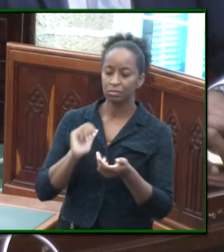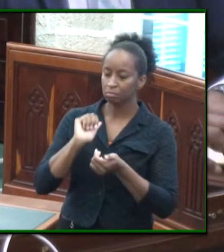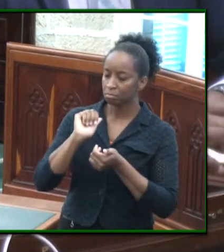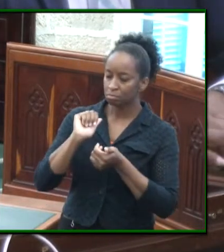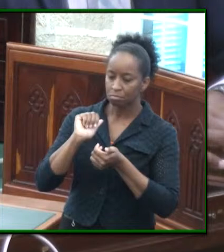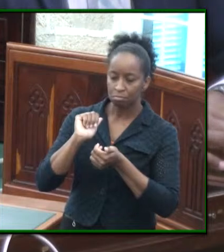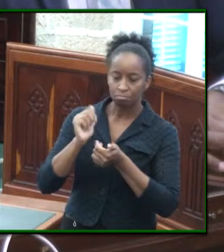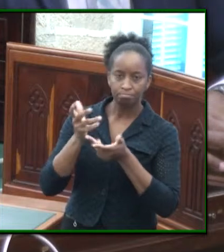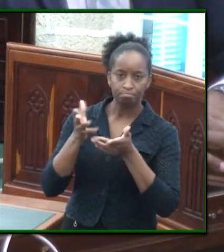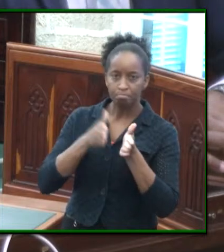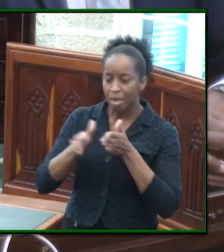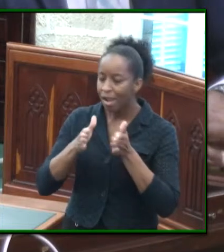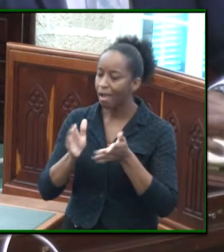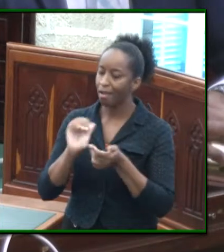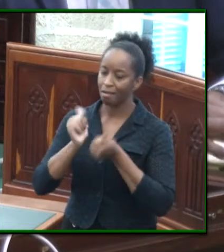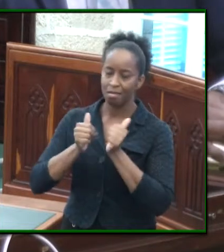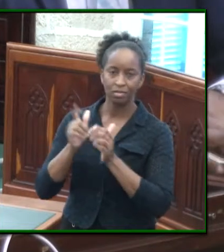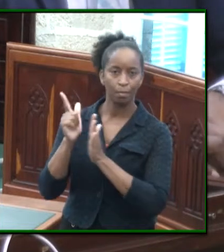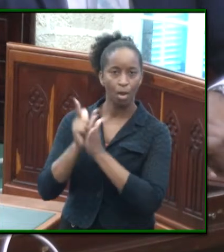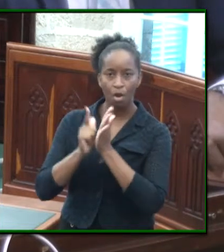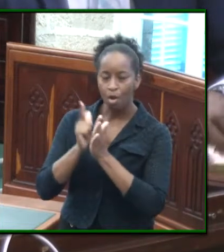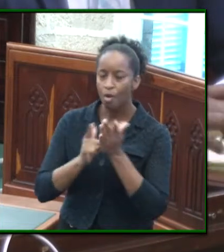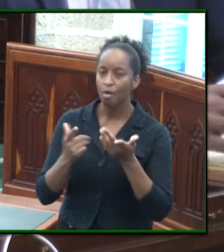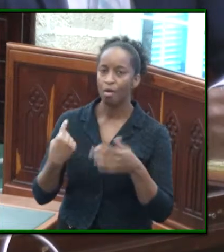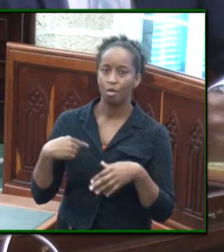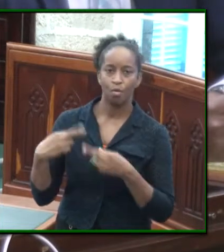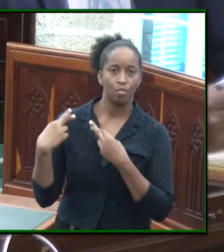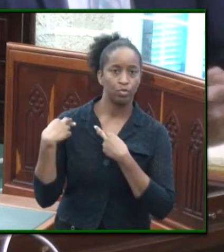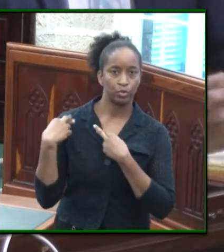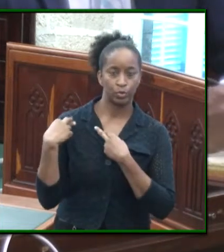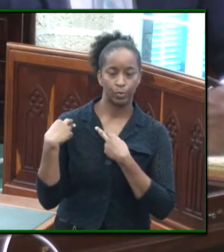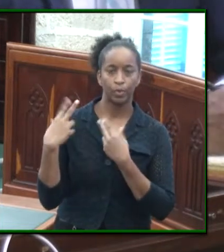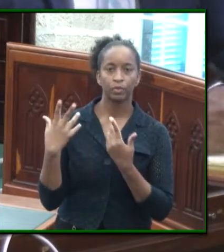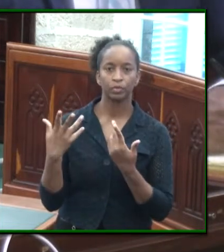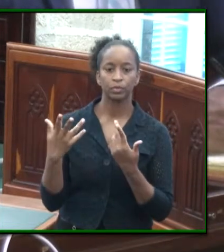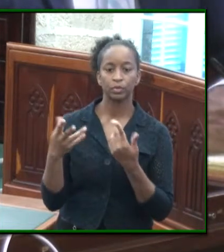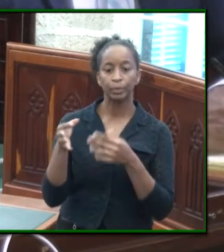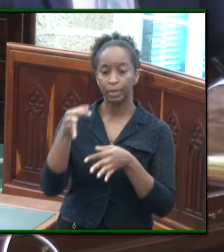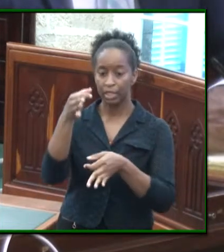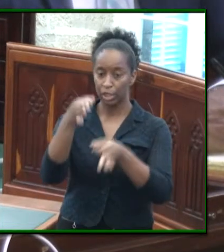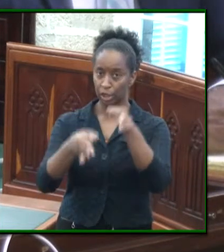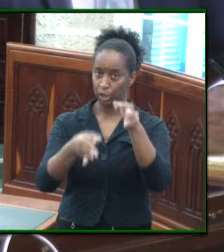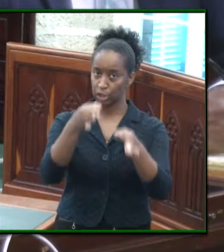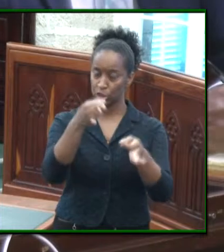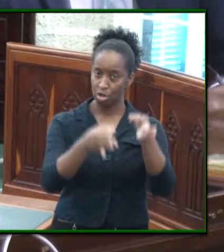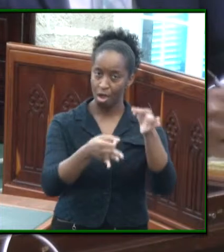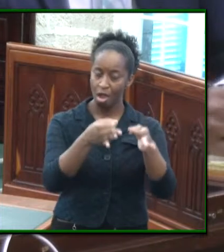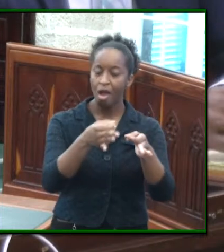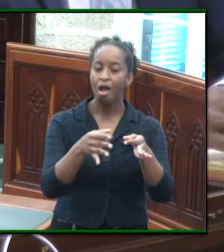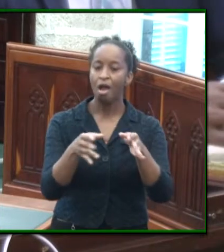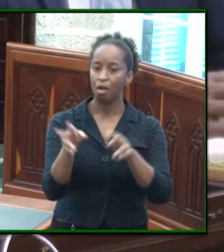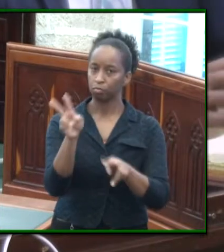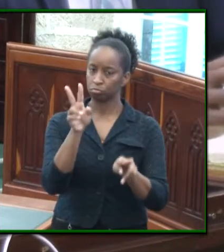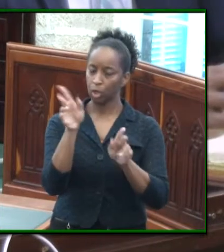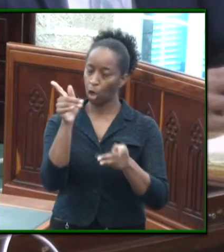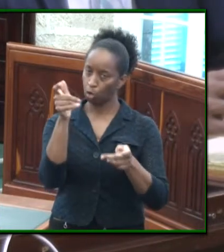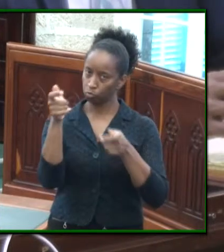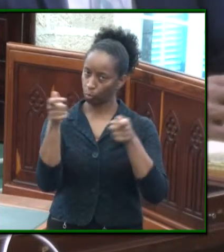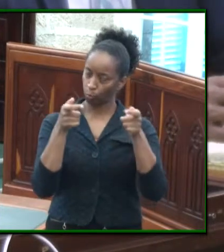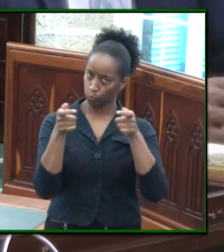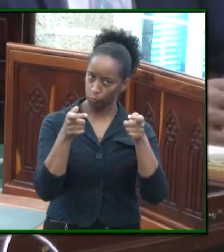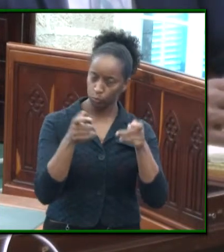responsible for the management of the judicial system in large measure. It is responsible